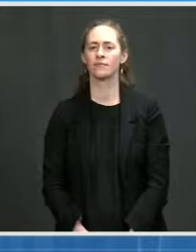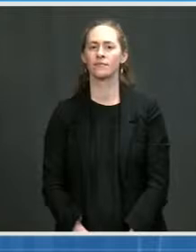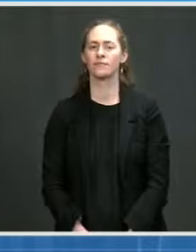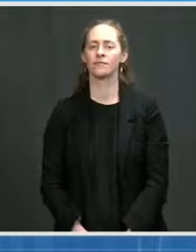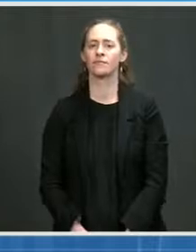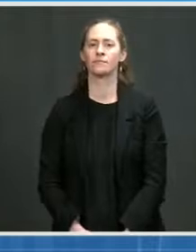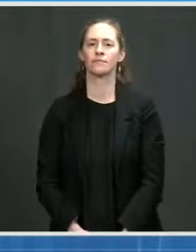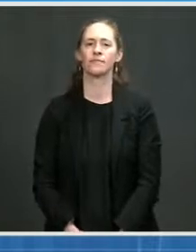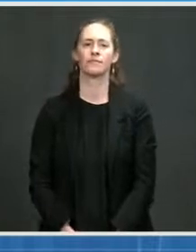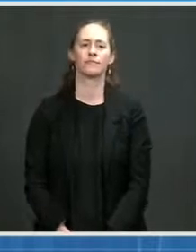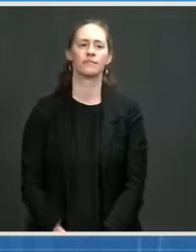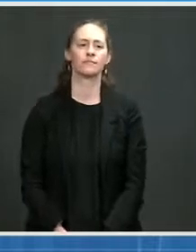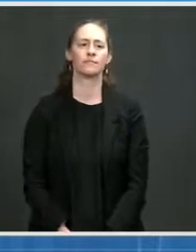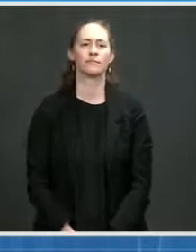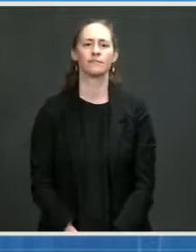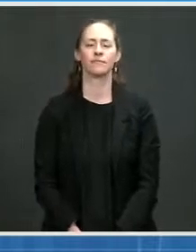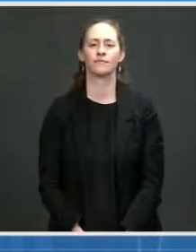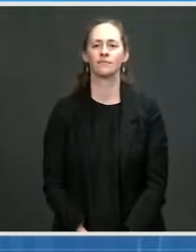Here comes Kevin.